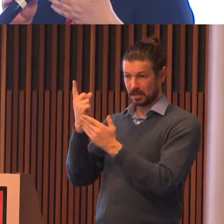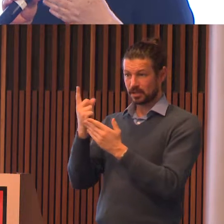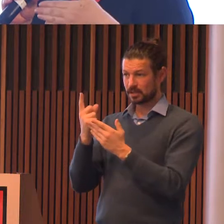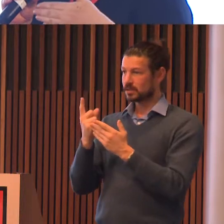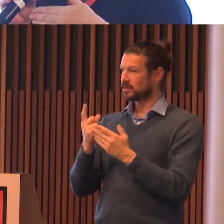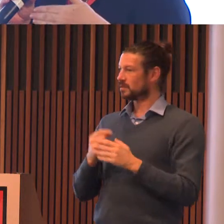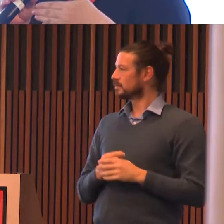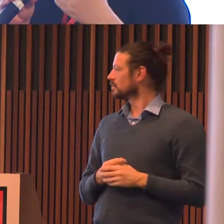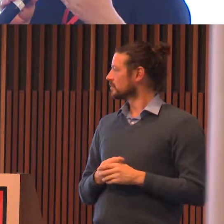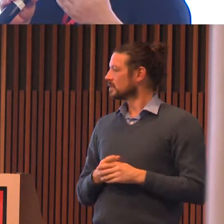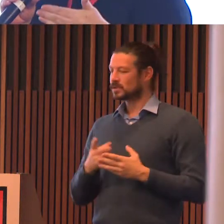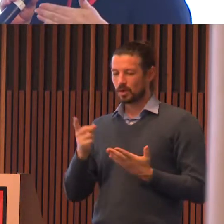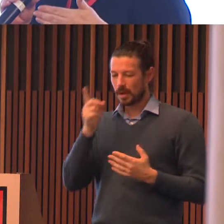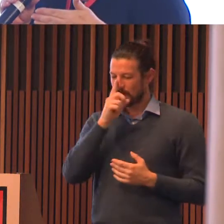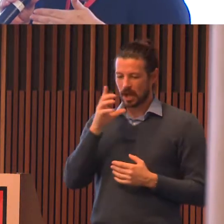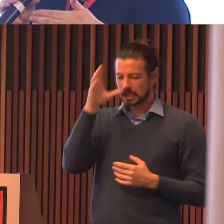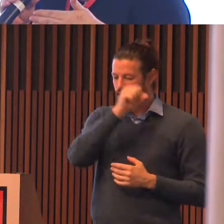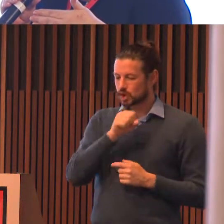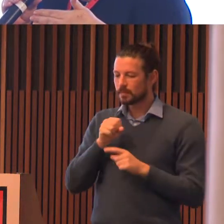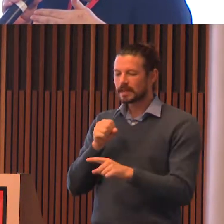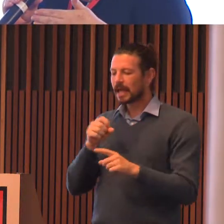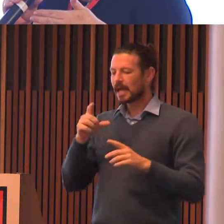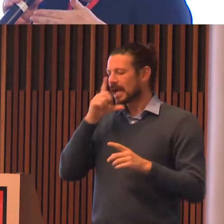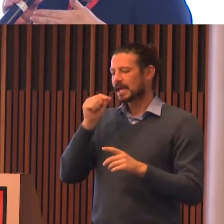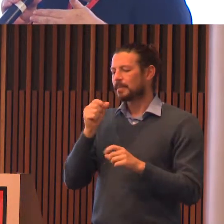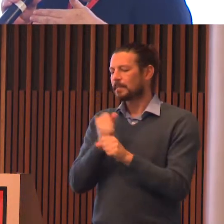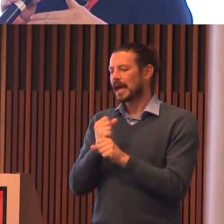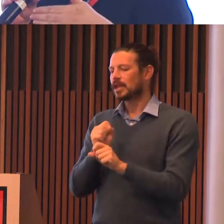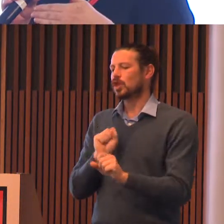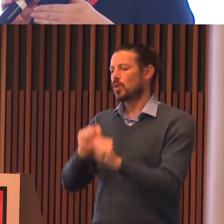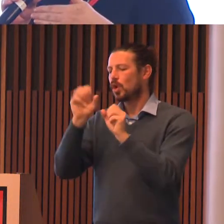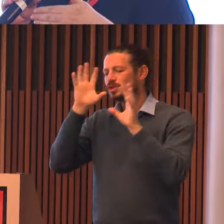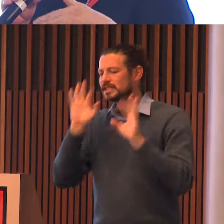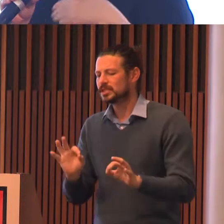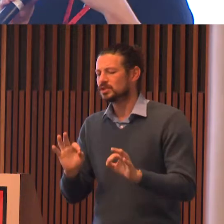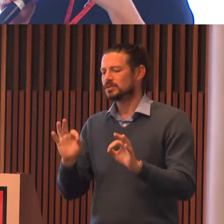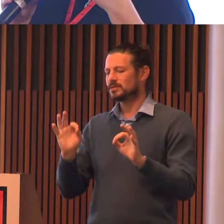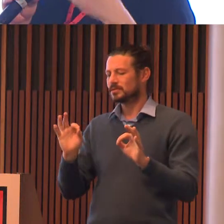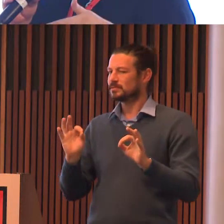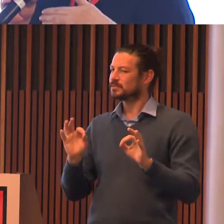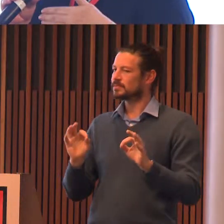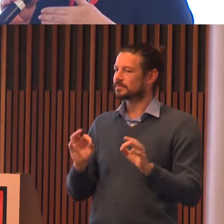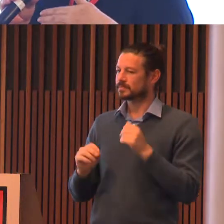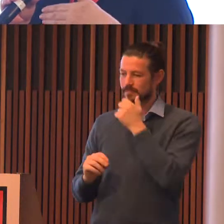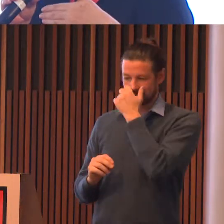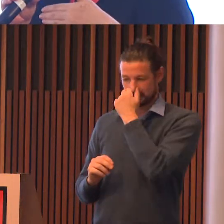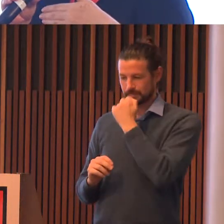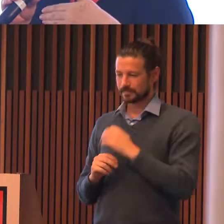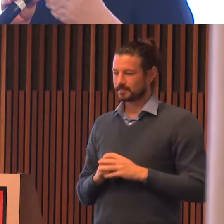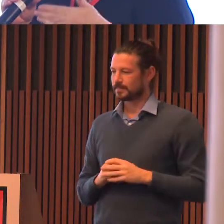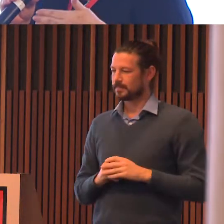this assumption of agency and decision making that we're all going to be faced with, and looking at